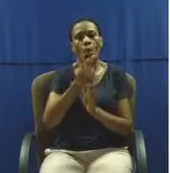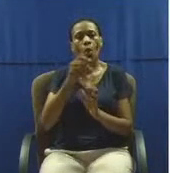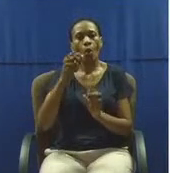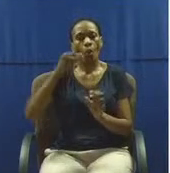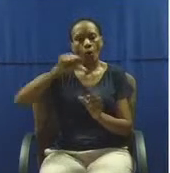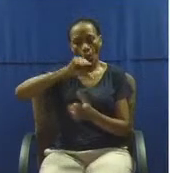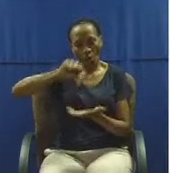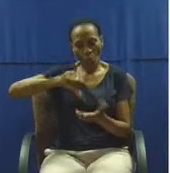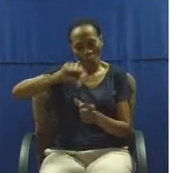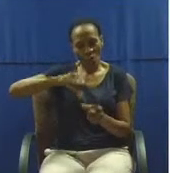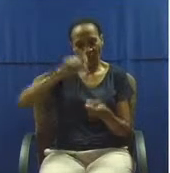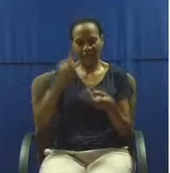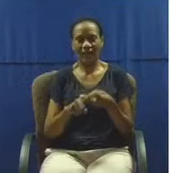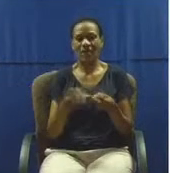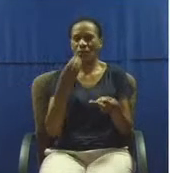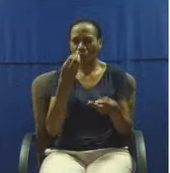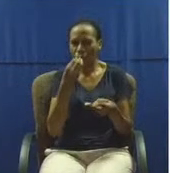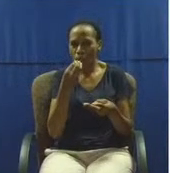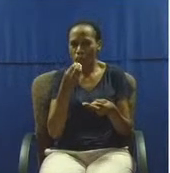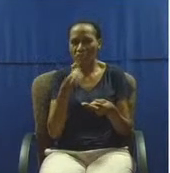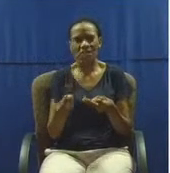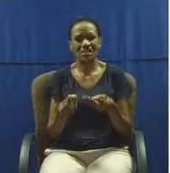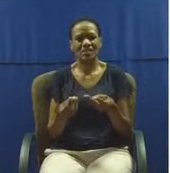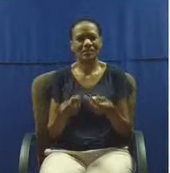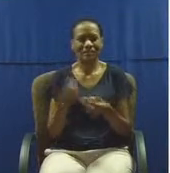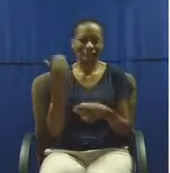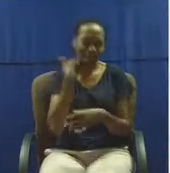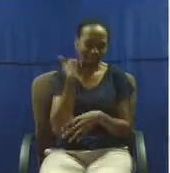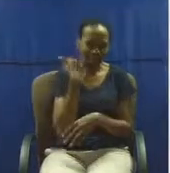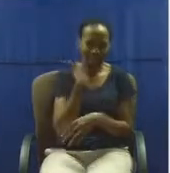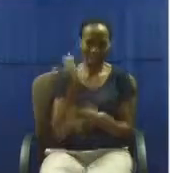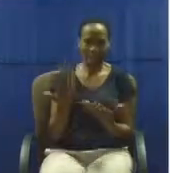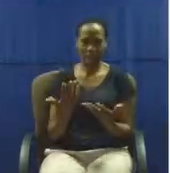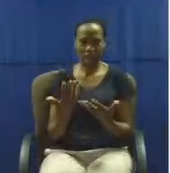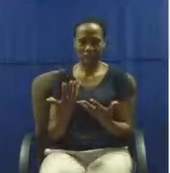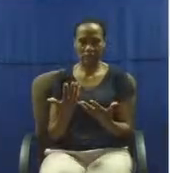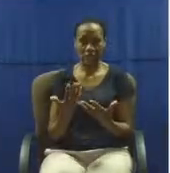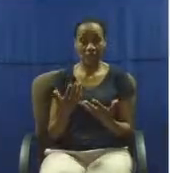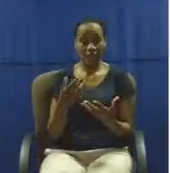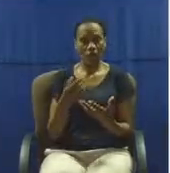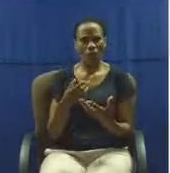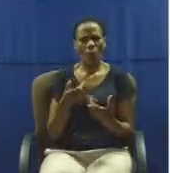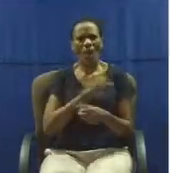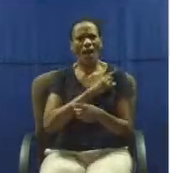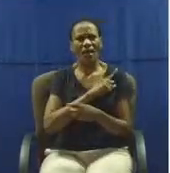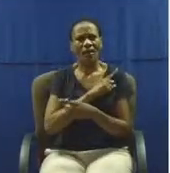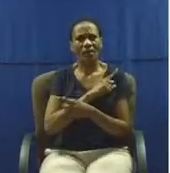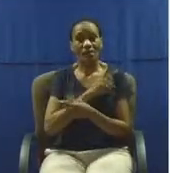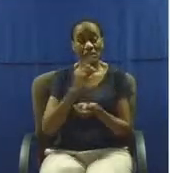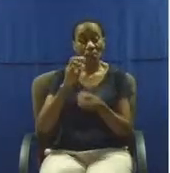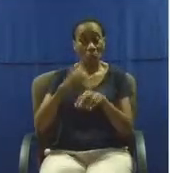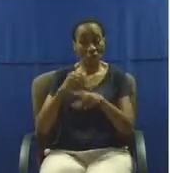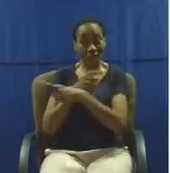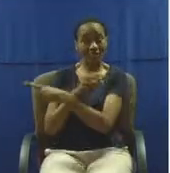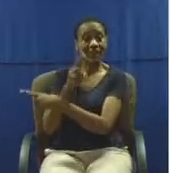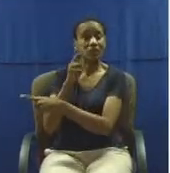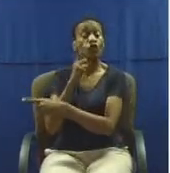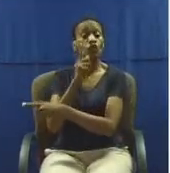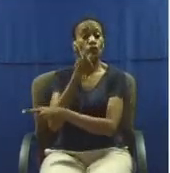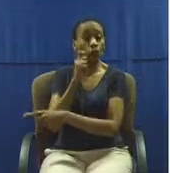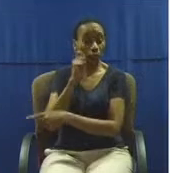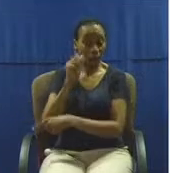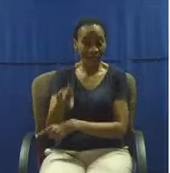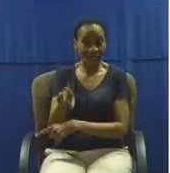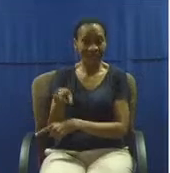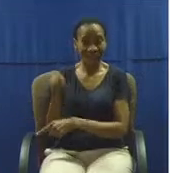oil, the price of food, as a result of the conflict in the Ukraine. The